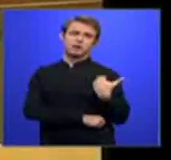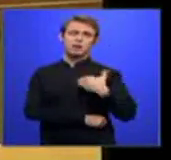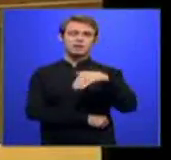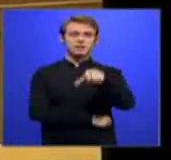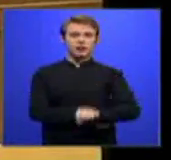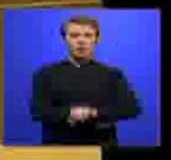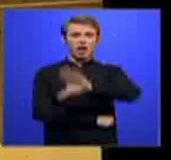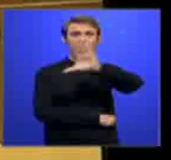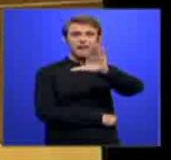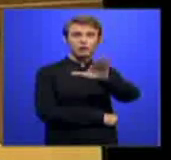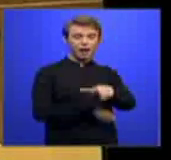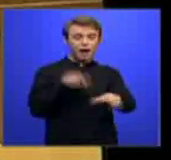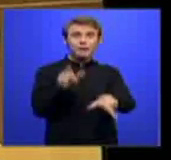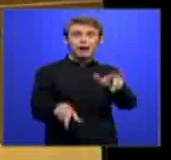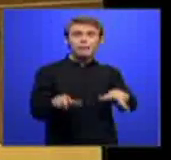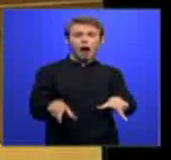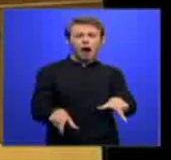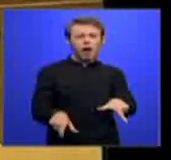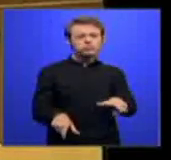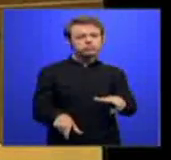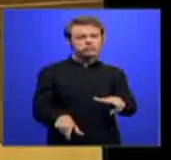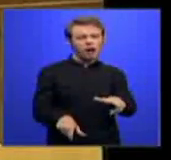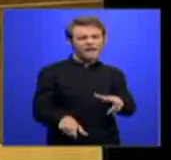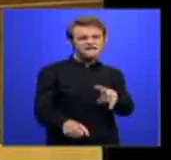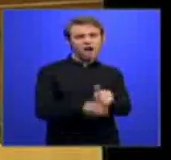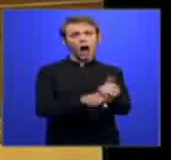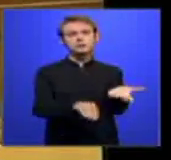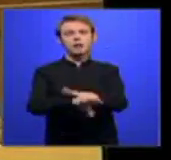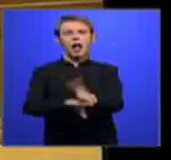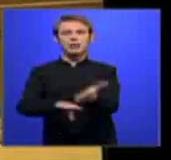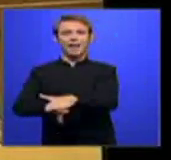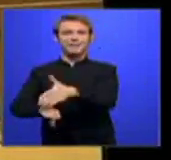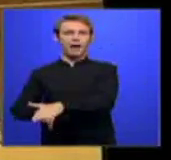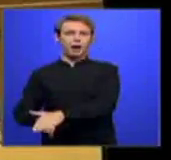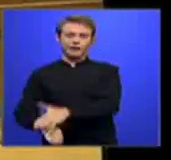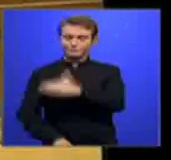life expectancy that